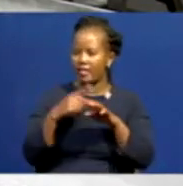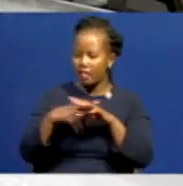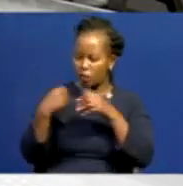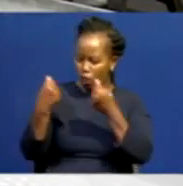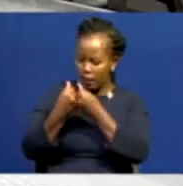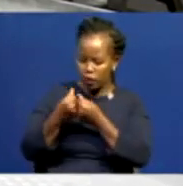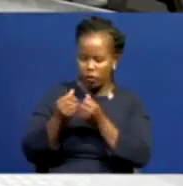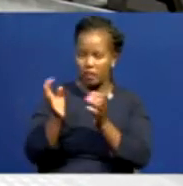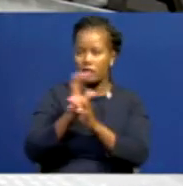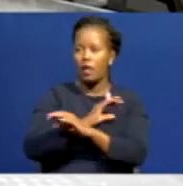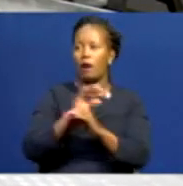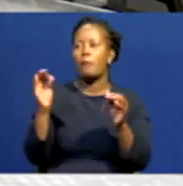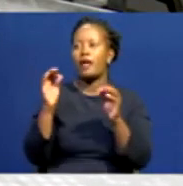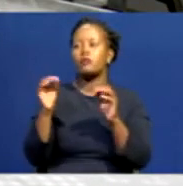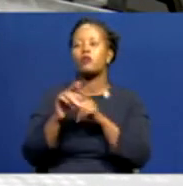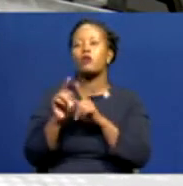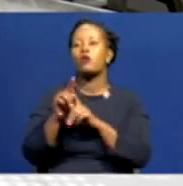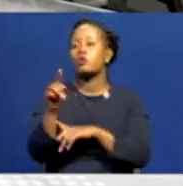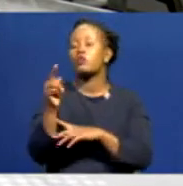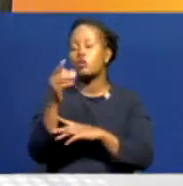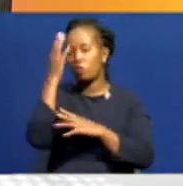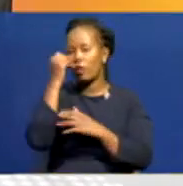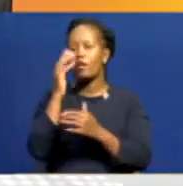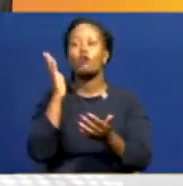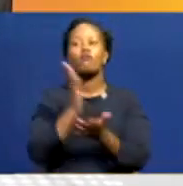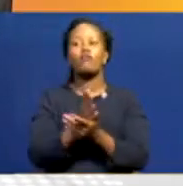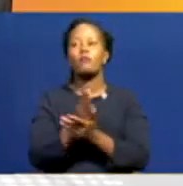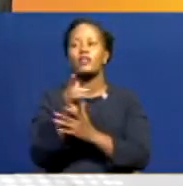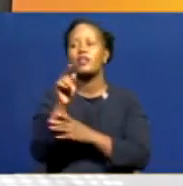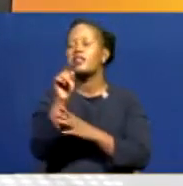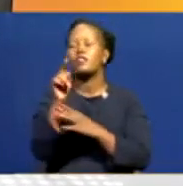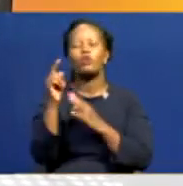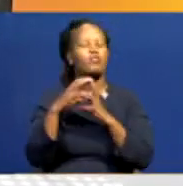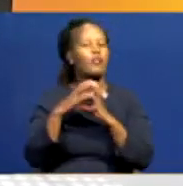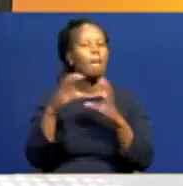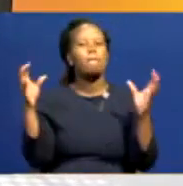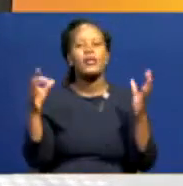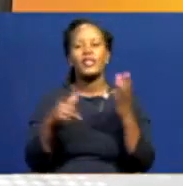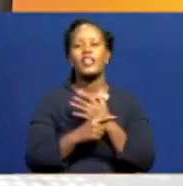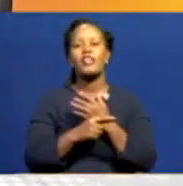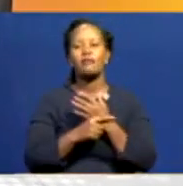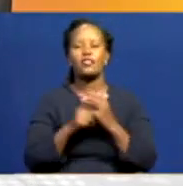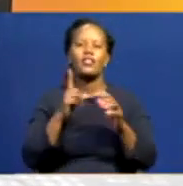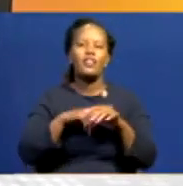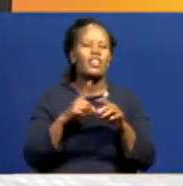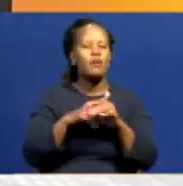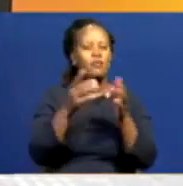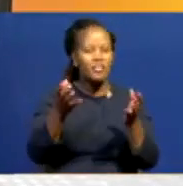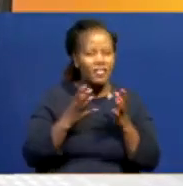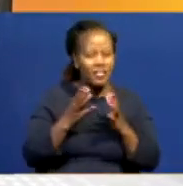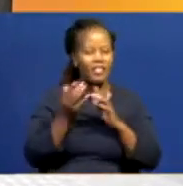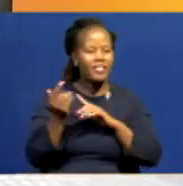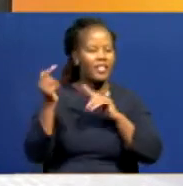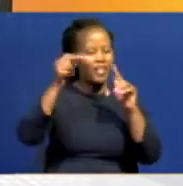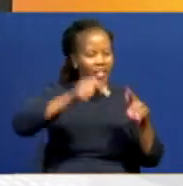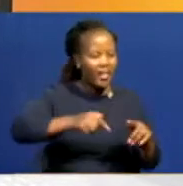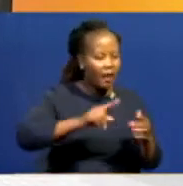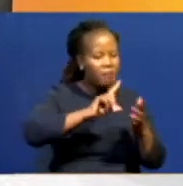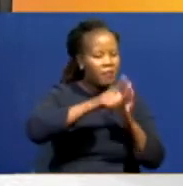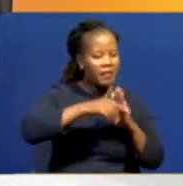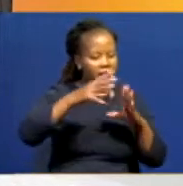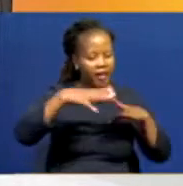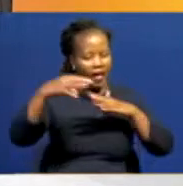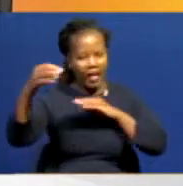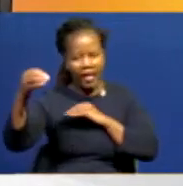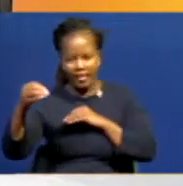what confirms he's a big name. Mm-hmm. Once he's needed, he steps up, he takes it, and we saw it. Mm-hmm.